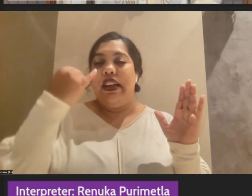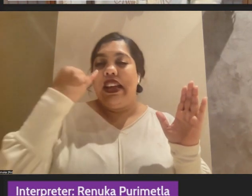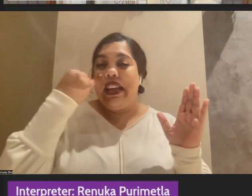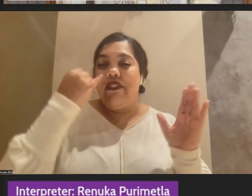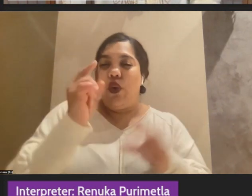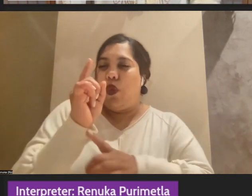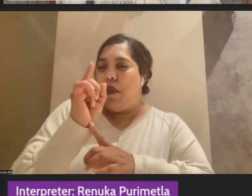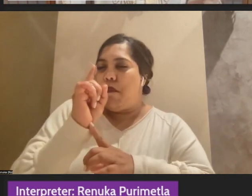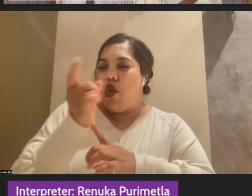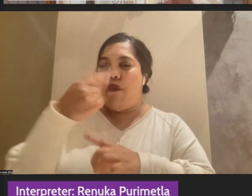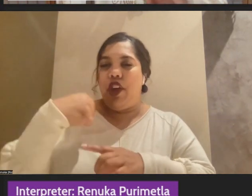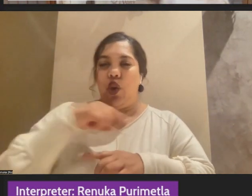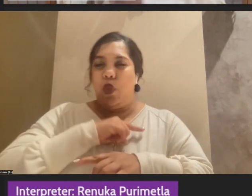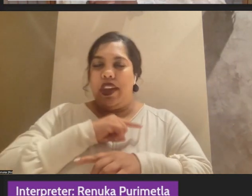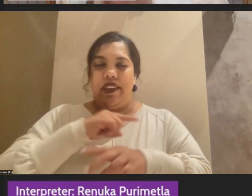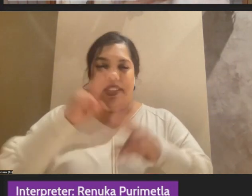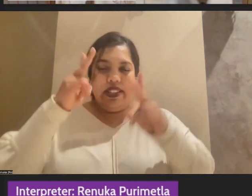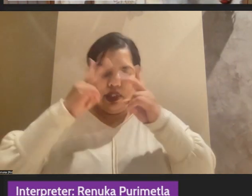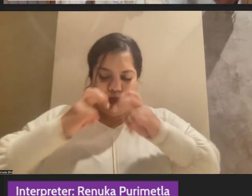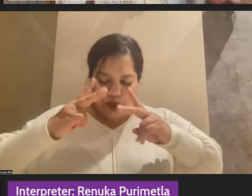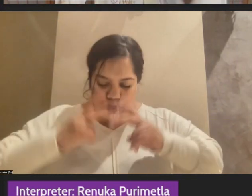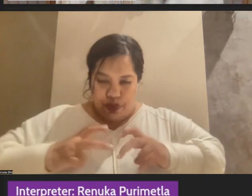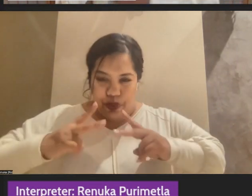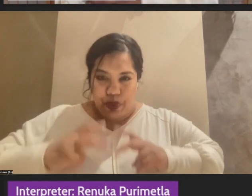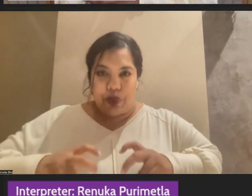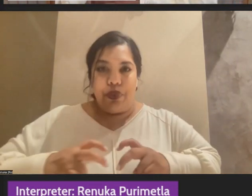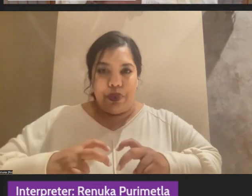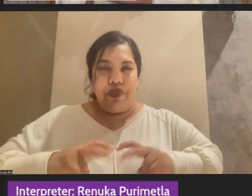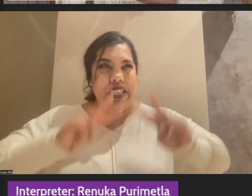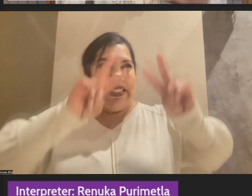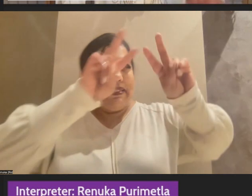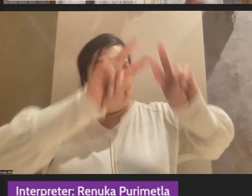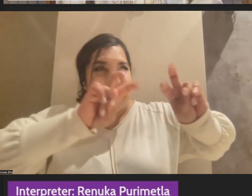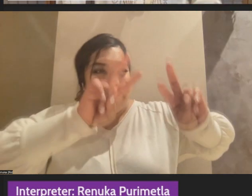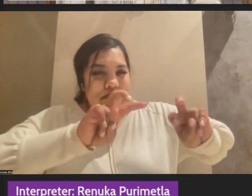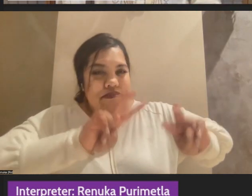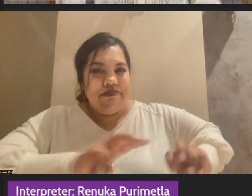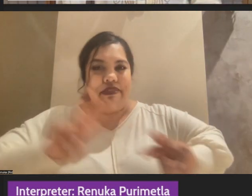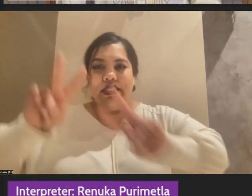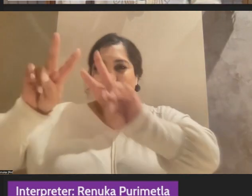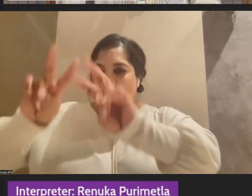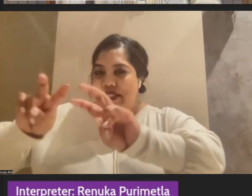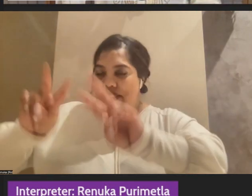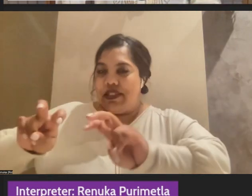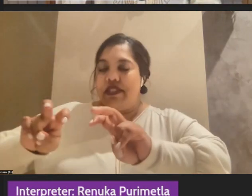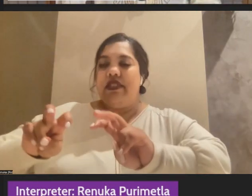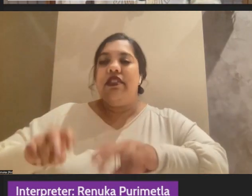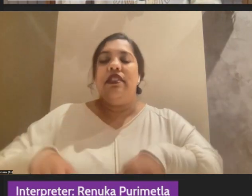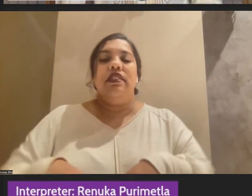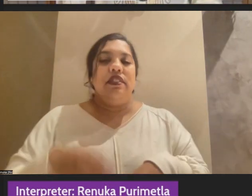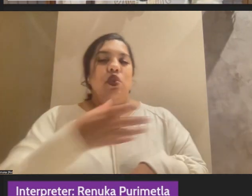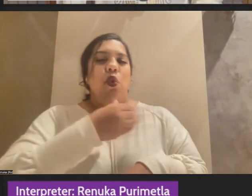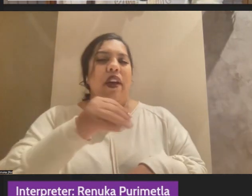someone say that if we want something we've never seen, never experienced, we have to do something that we have never